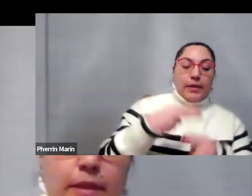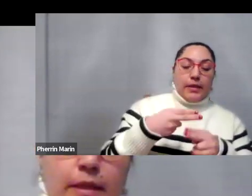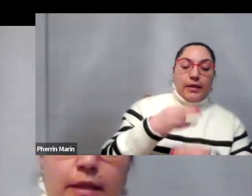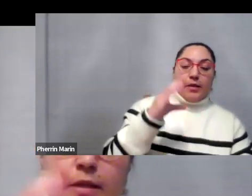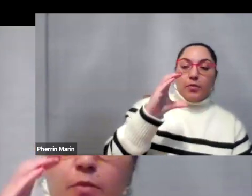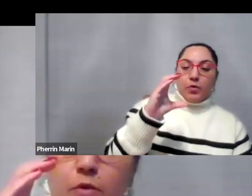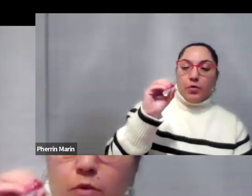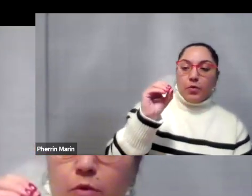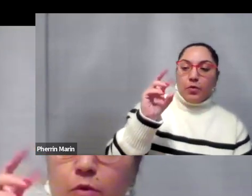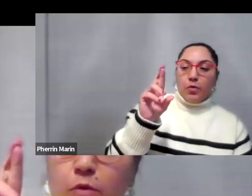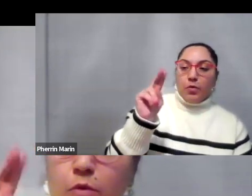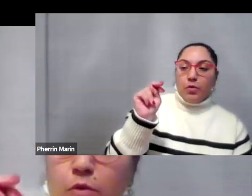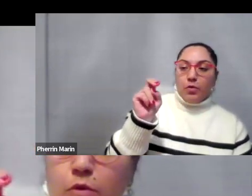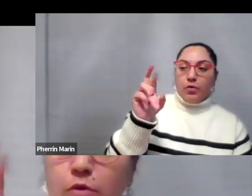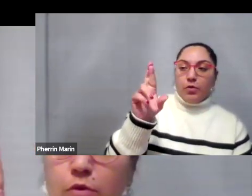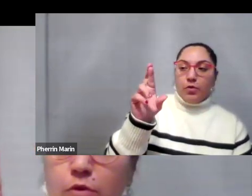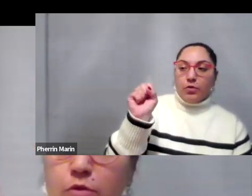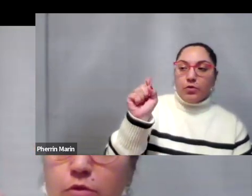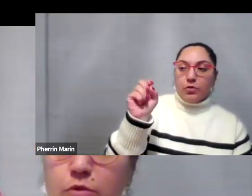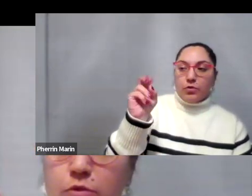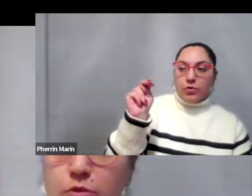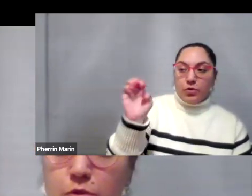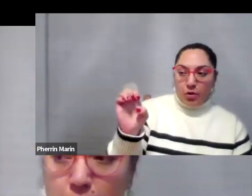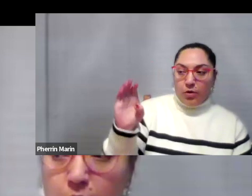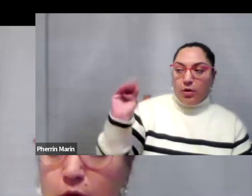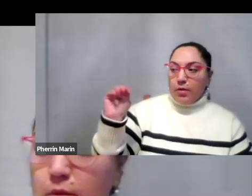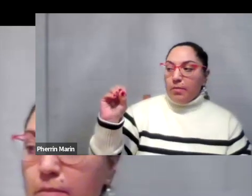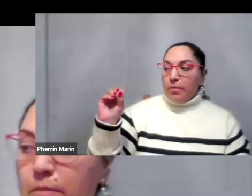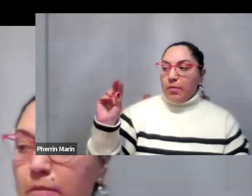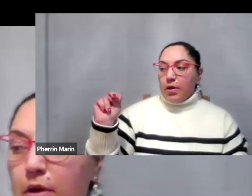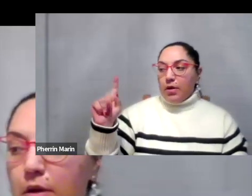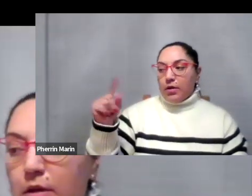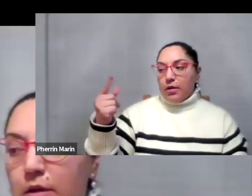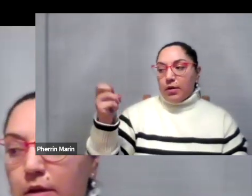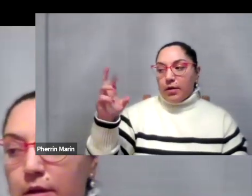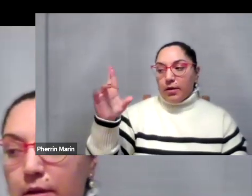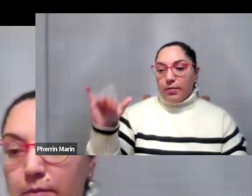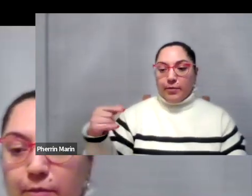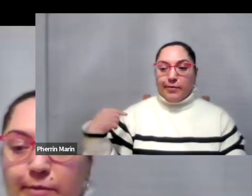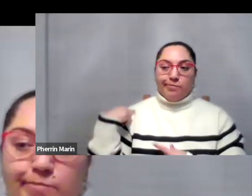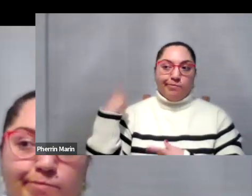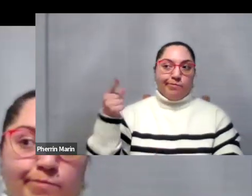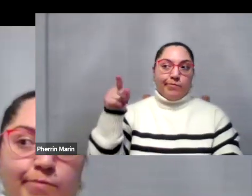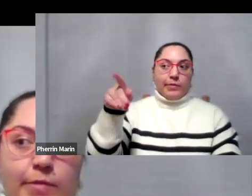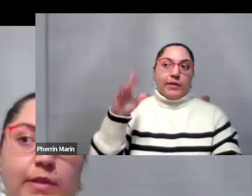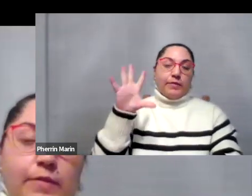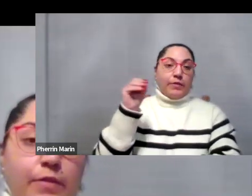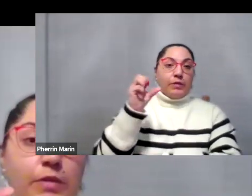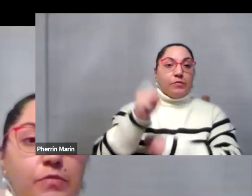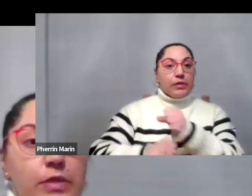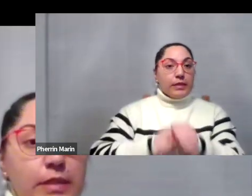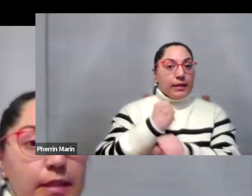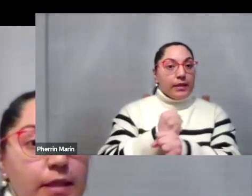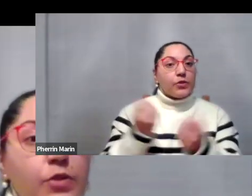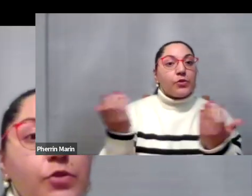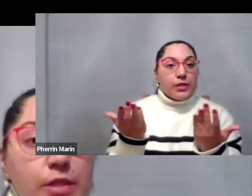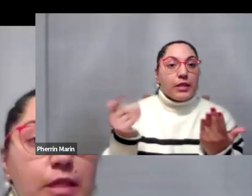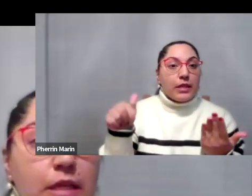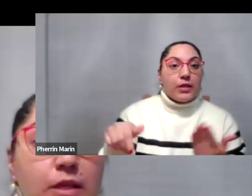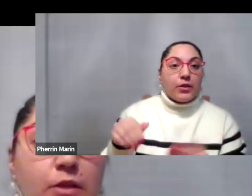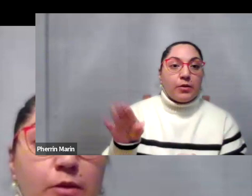We recently celebrated 50 years, a couple of years ago, of serving the mental health population in Montgomery